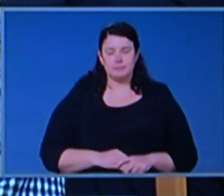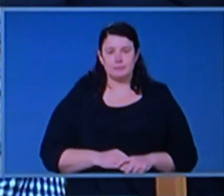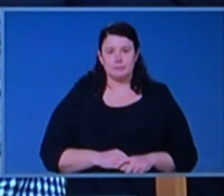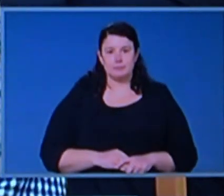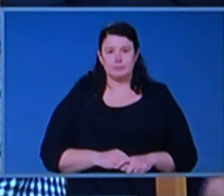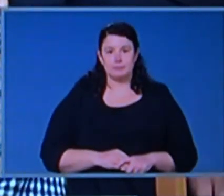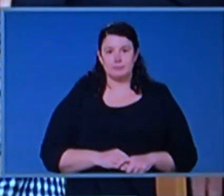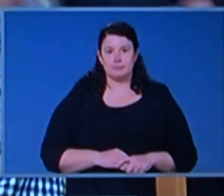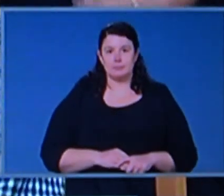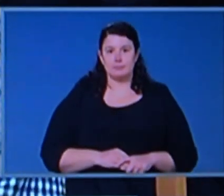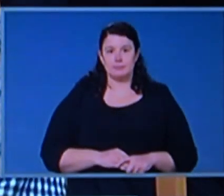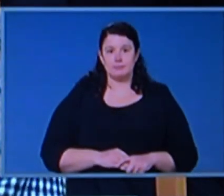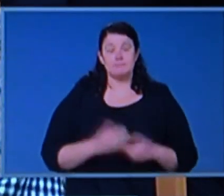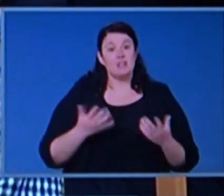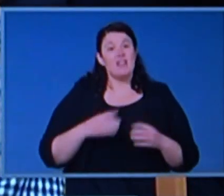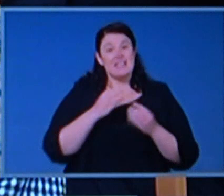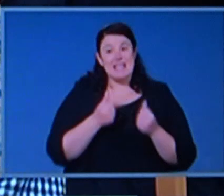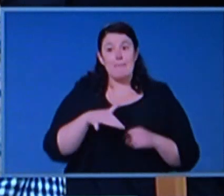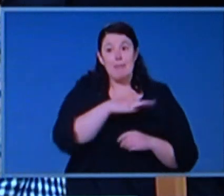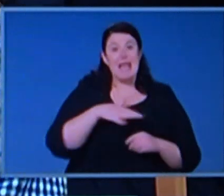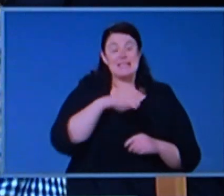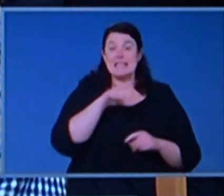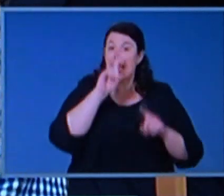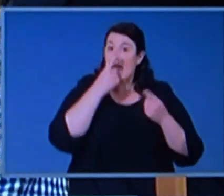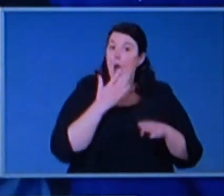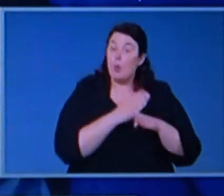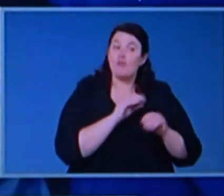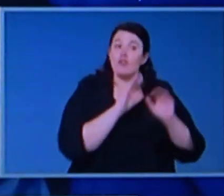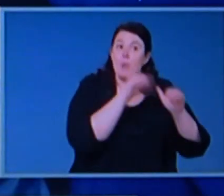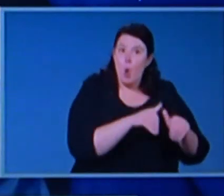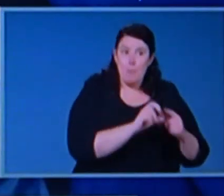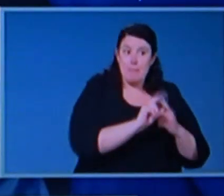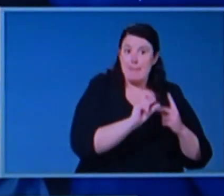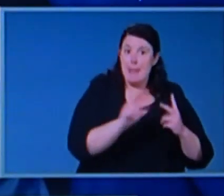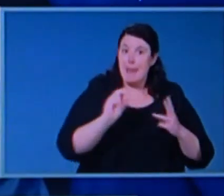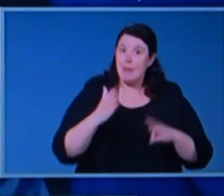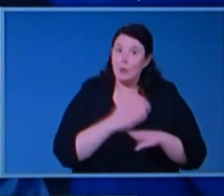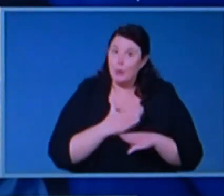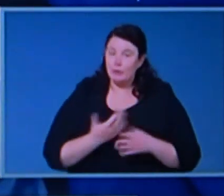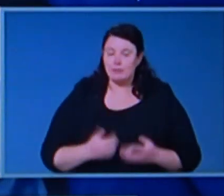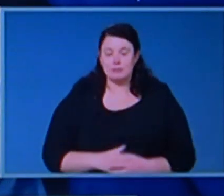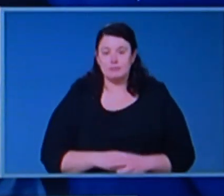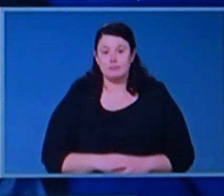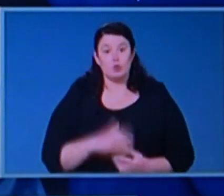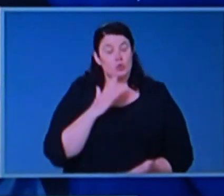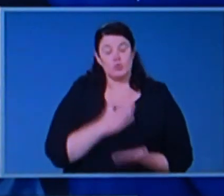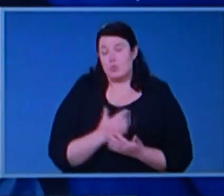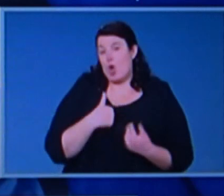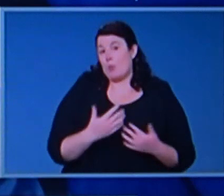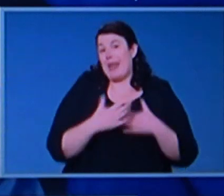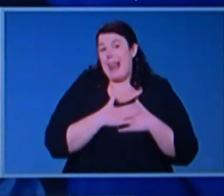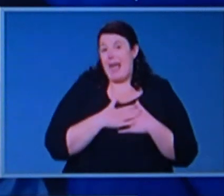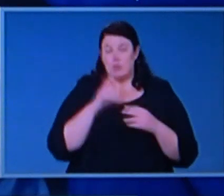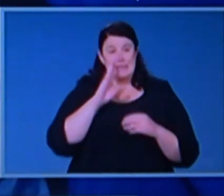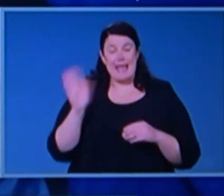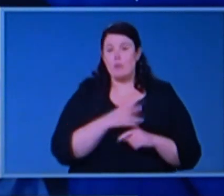services, operators, retail that can't actually operate from home? Oh, we'd love to see a return to normal right across the board. Of course we want to